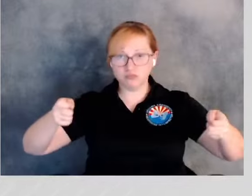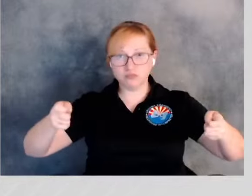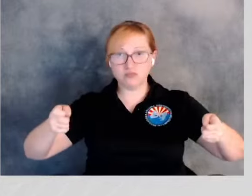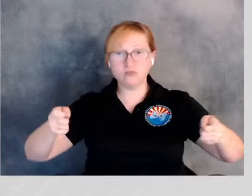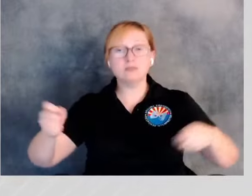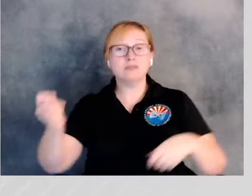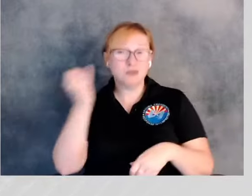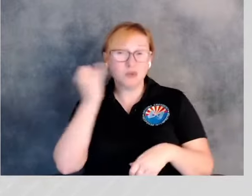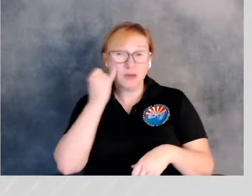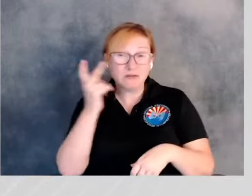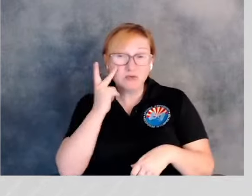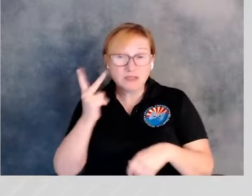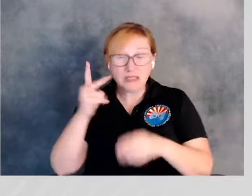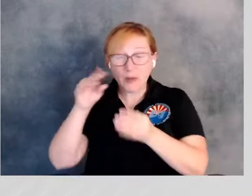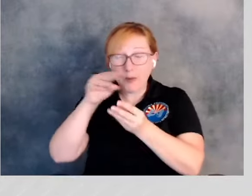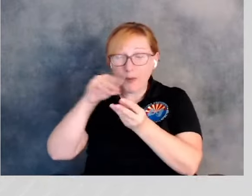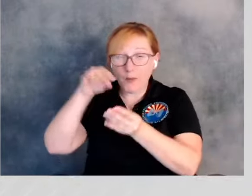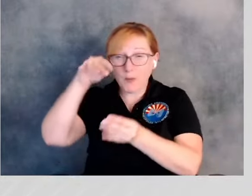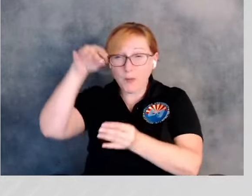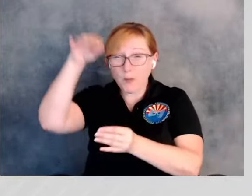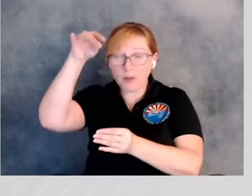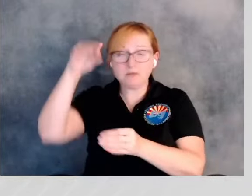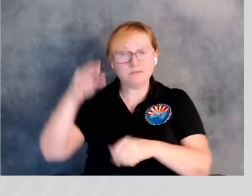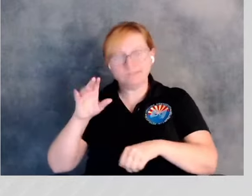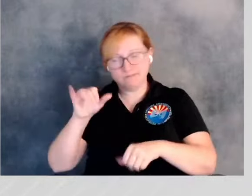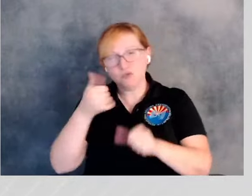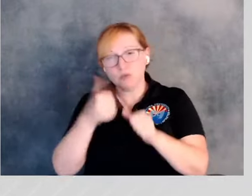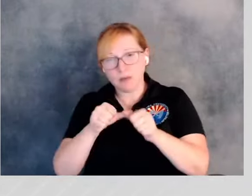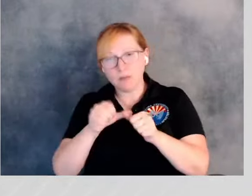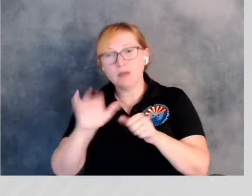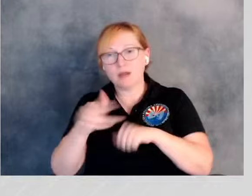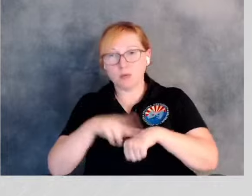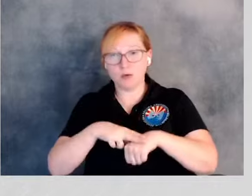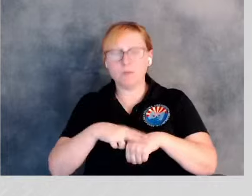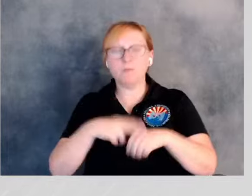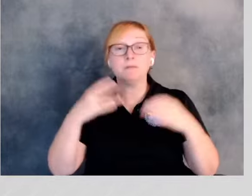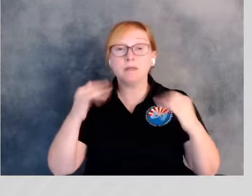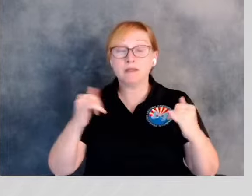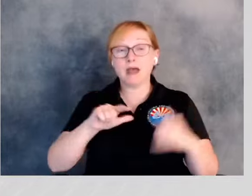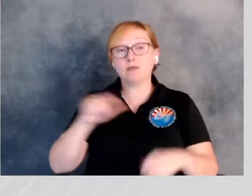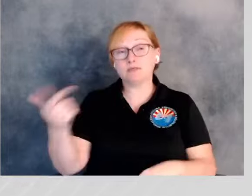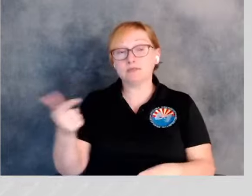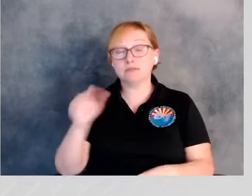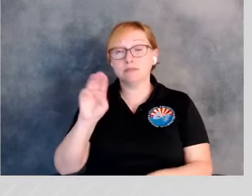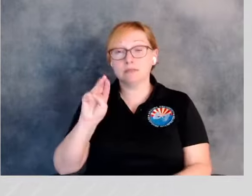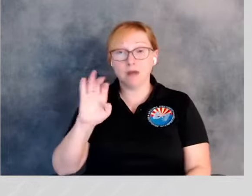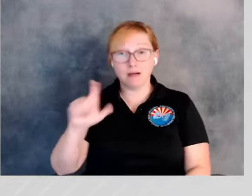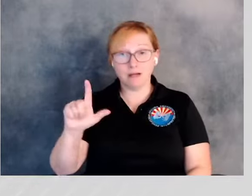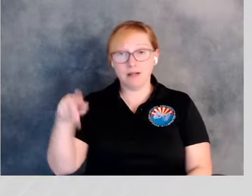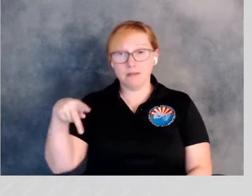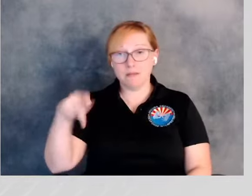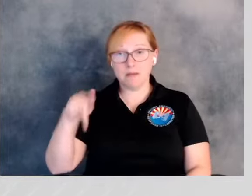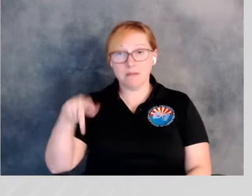normal. With that, I'd like to introduce Michael Papa. He's the Bear team leader, and he'll tell you about his